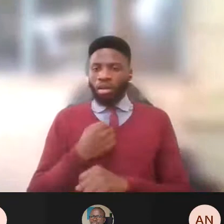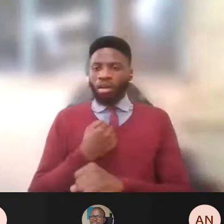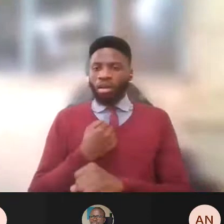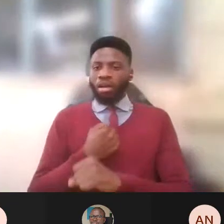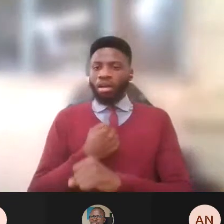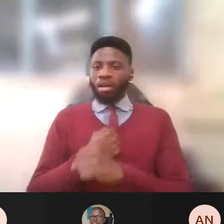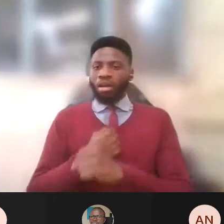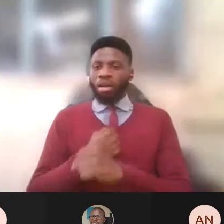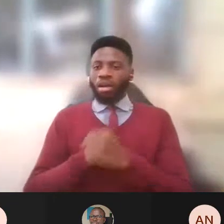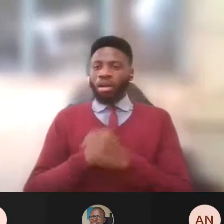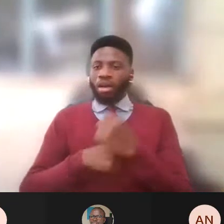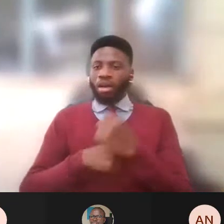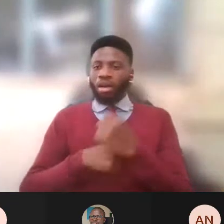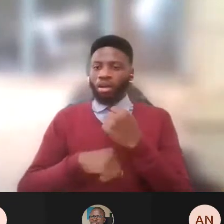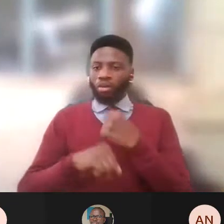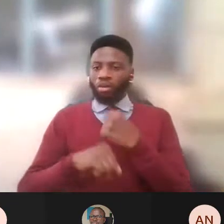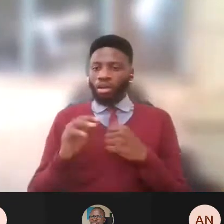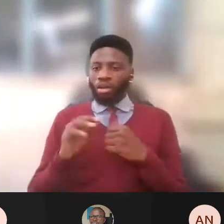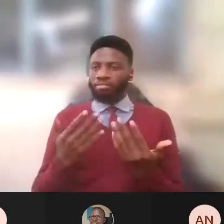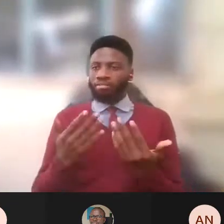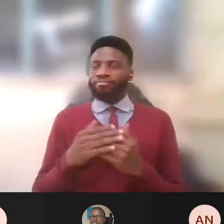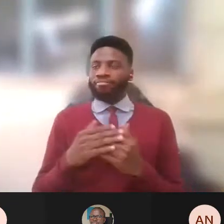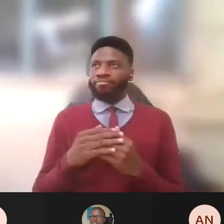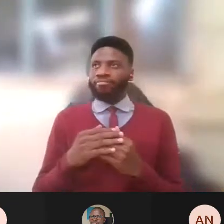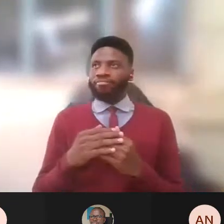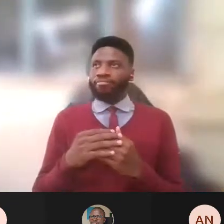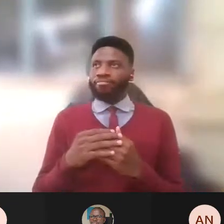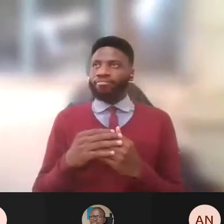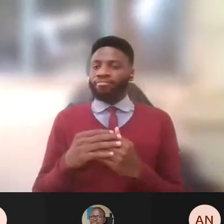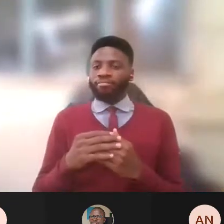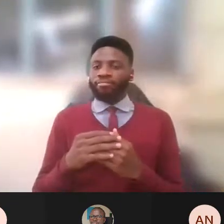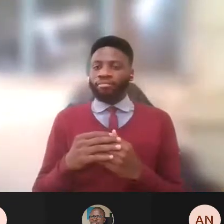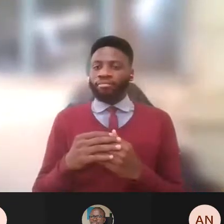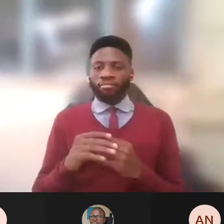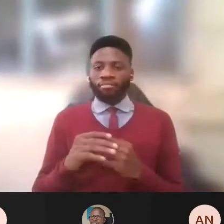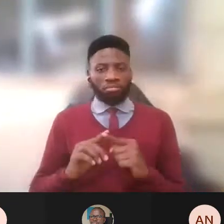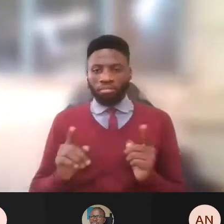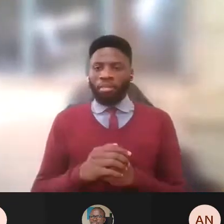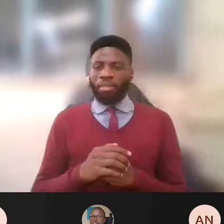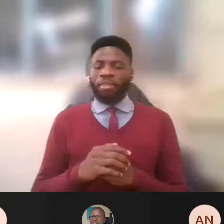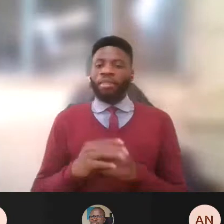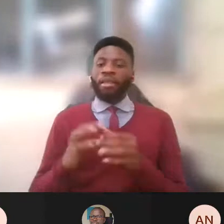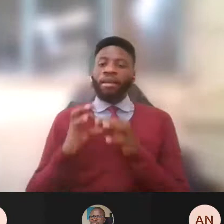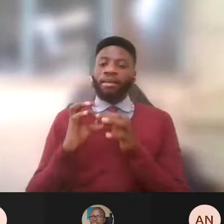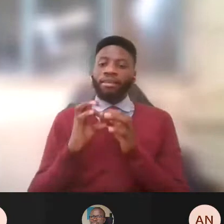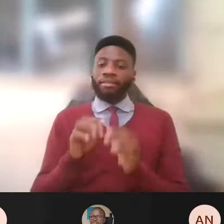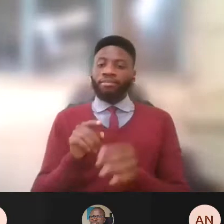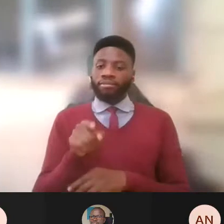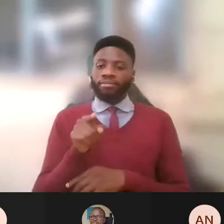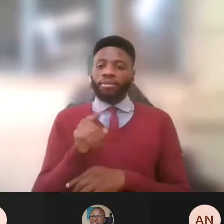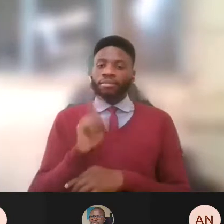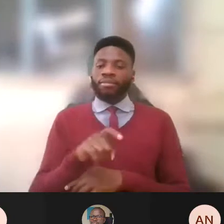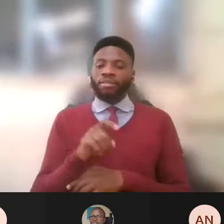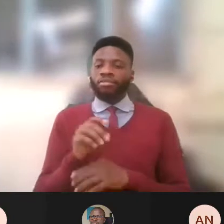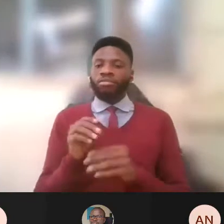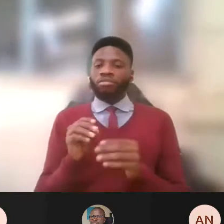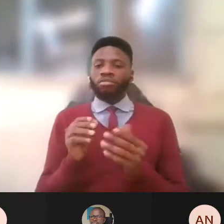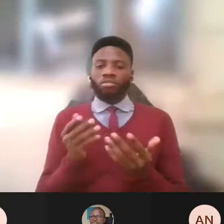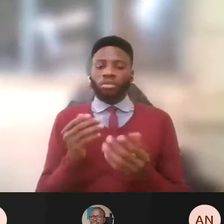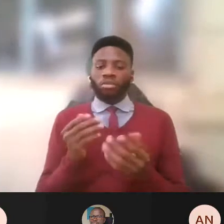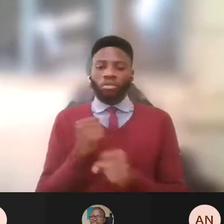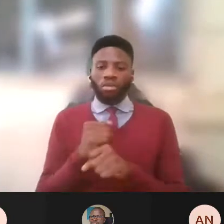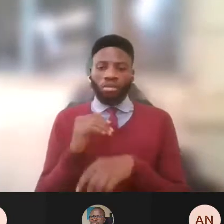for free up to December 31st of this year. So if you want to be involved, you need to get started right away. And finally, we